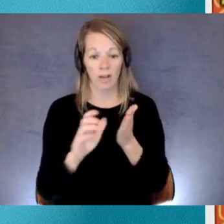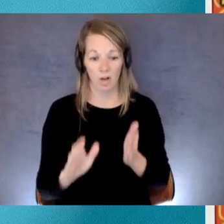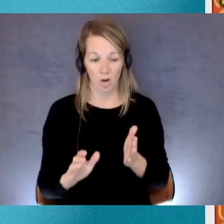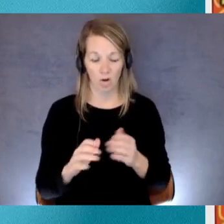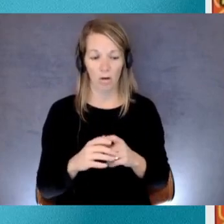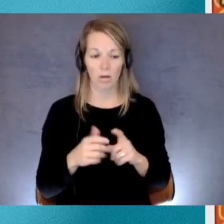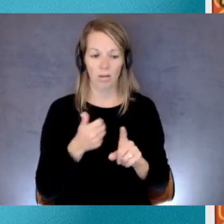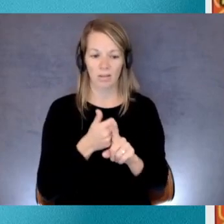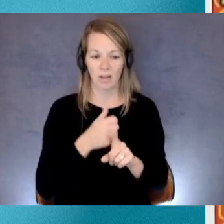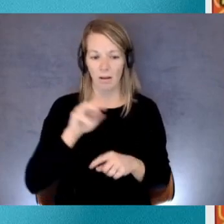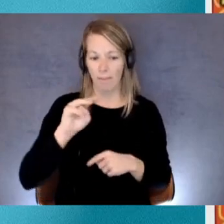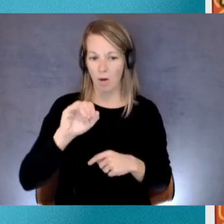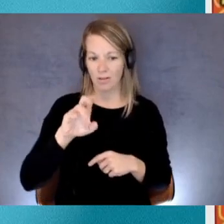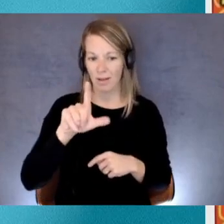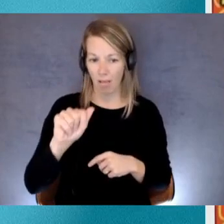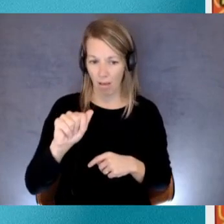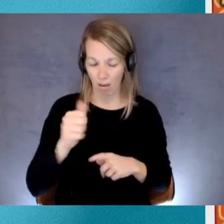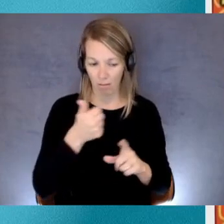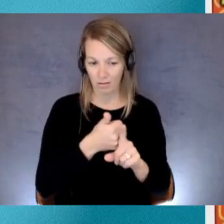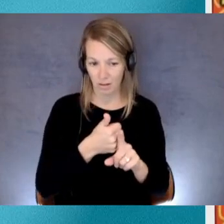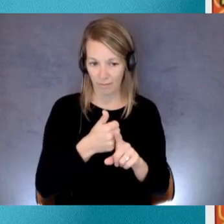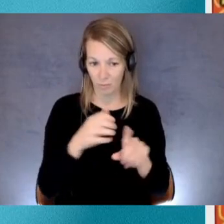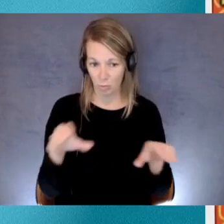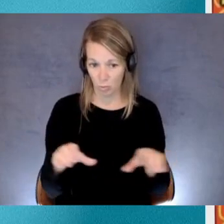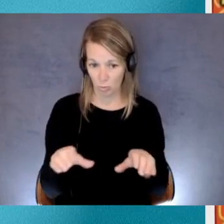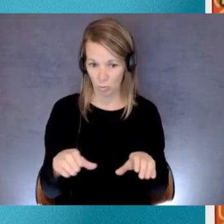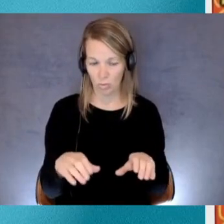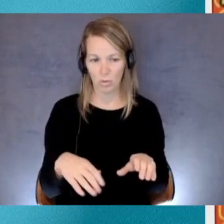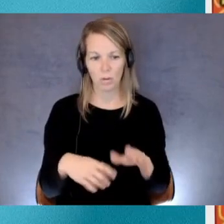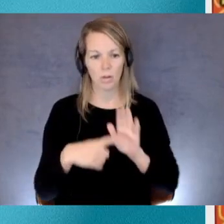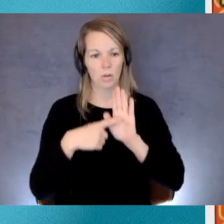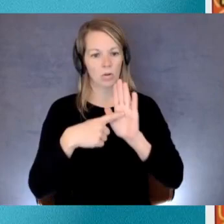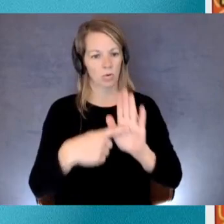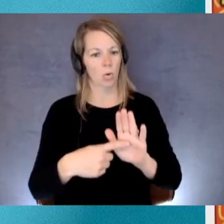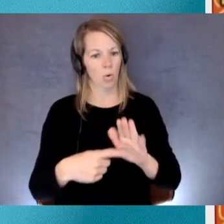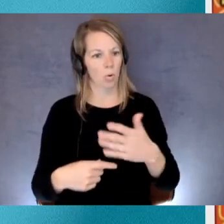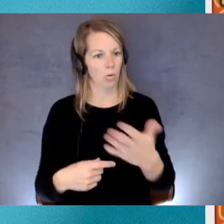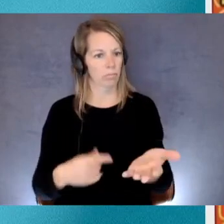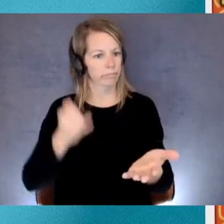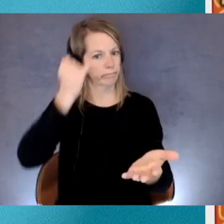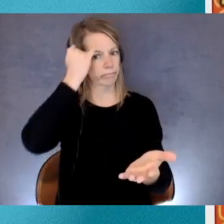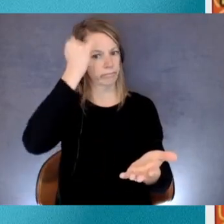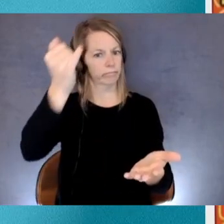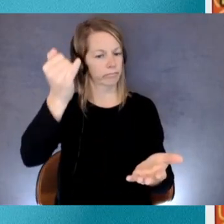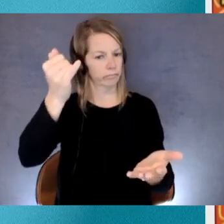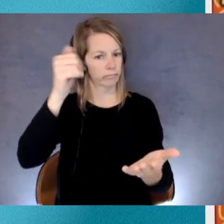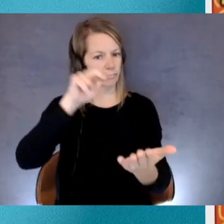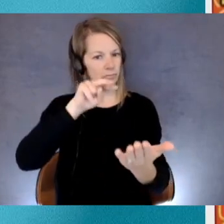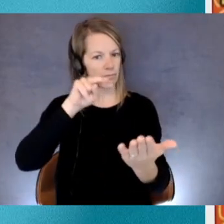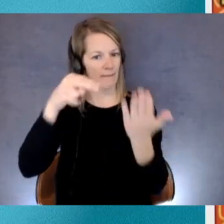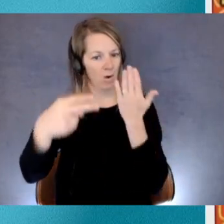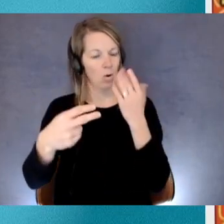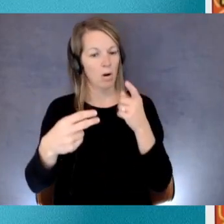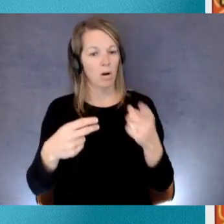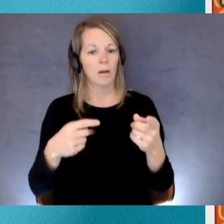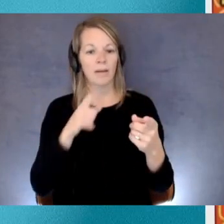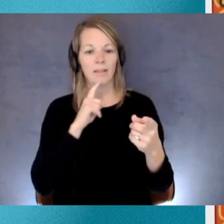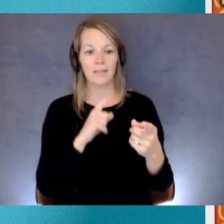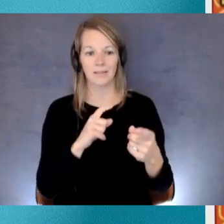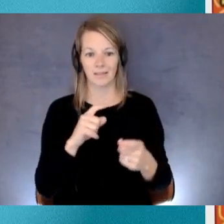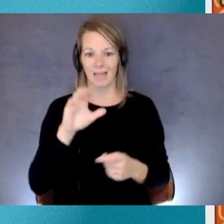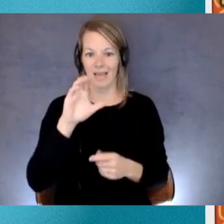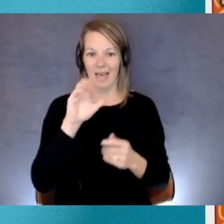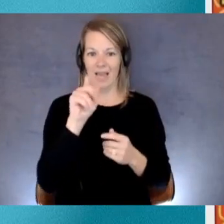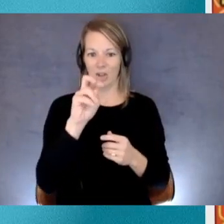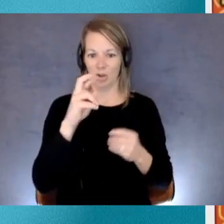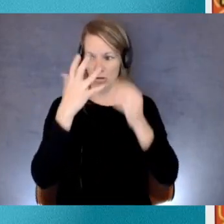Acocella Marchetto, is able to do here is sort of show the notion of this idea of this metaphor that cancer is growing around